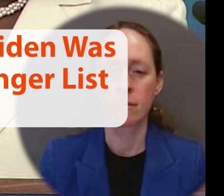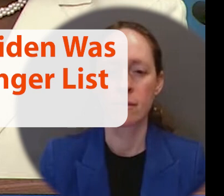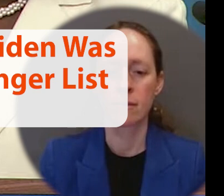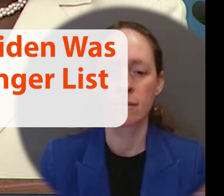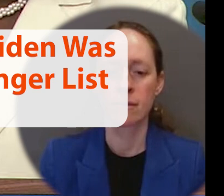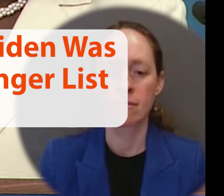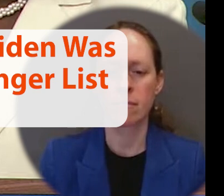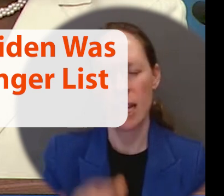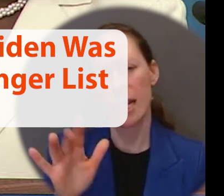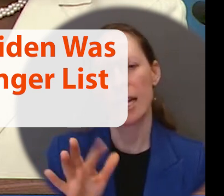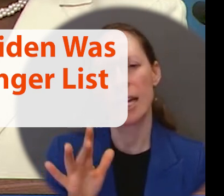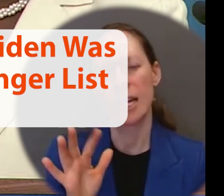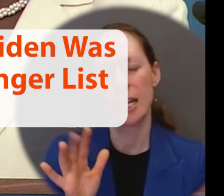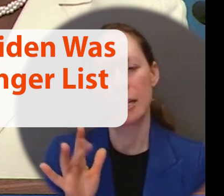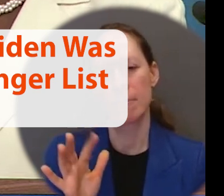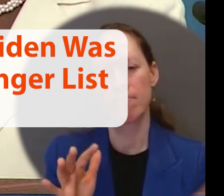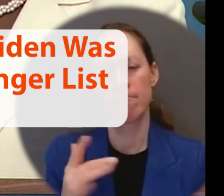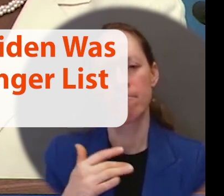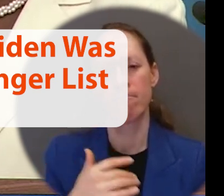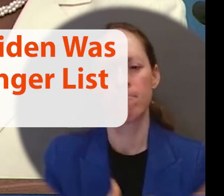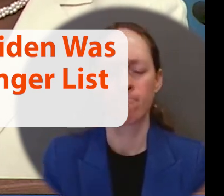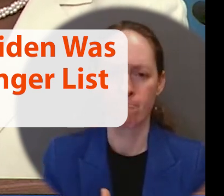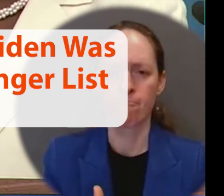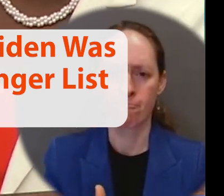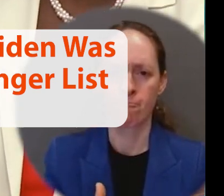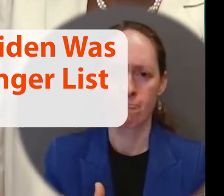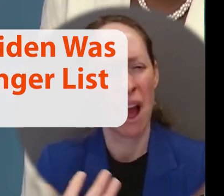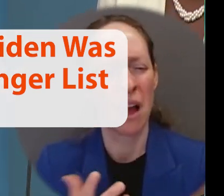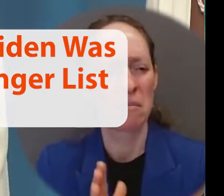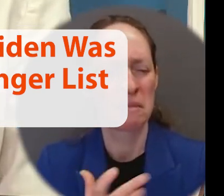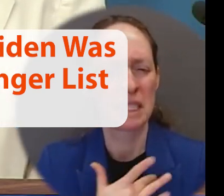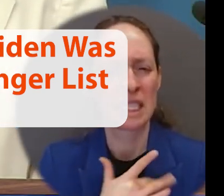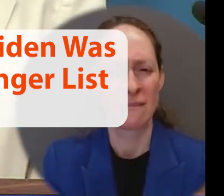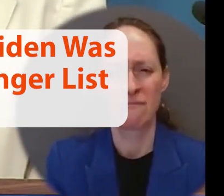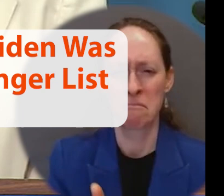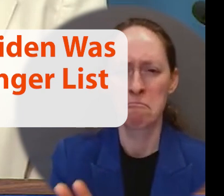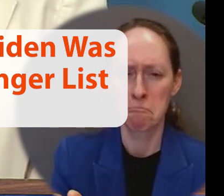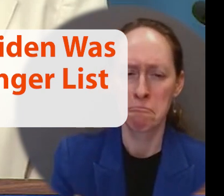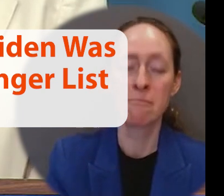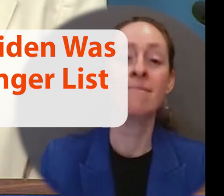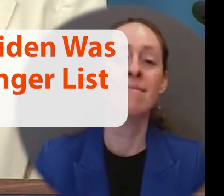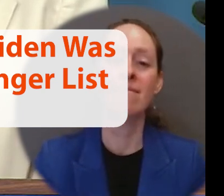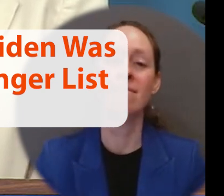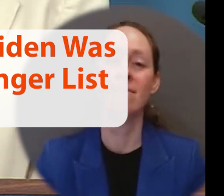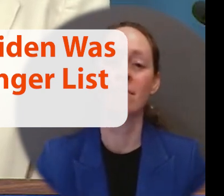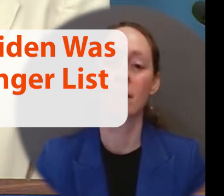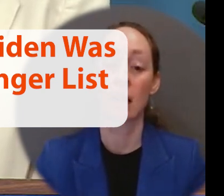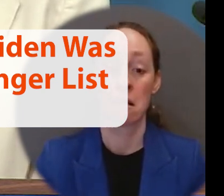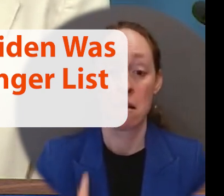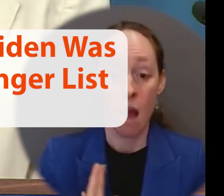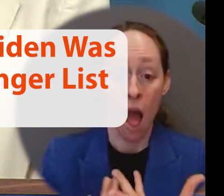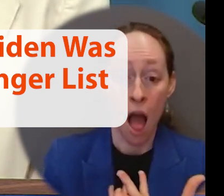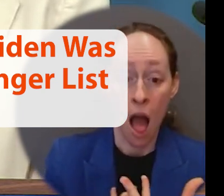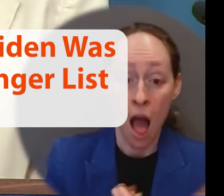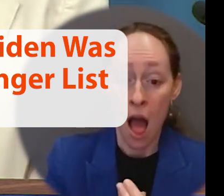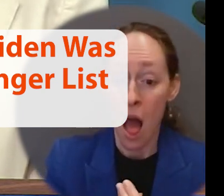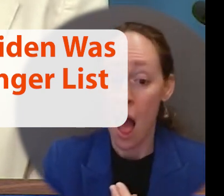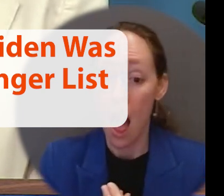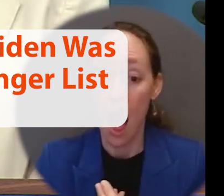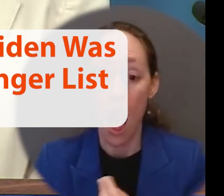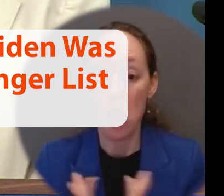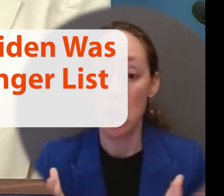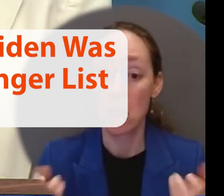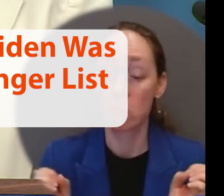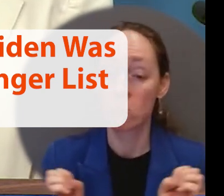president with his family these past couple of days. I don't have anything to add about the family. Obviously, the president is very close